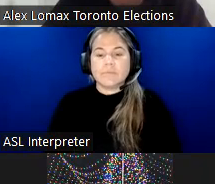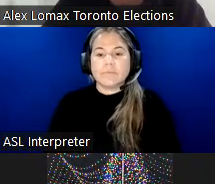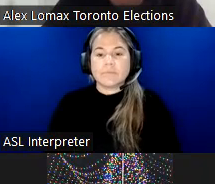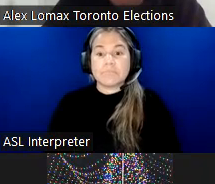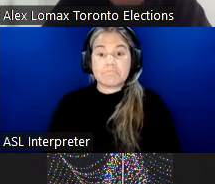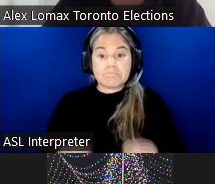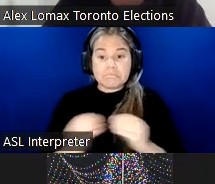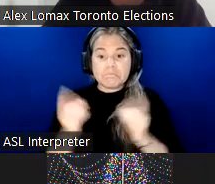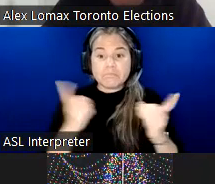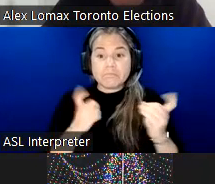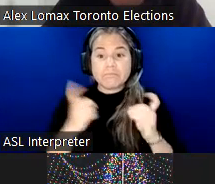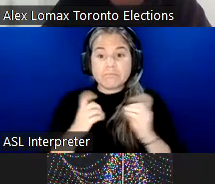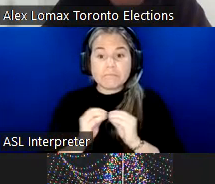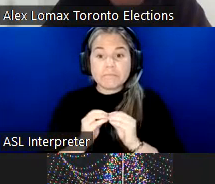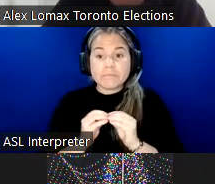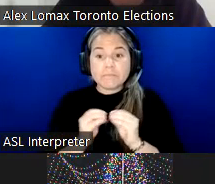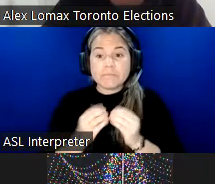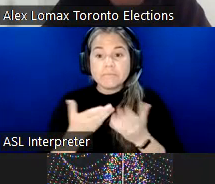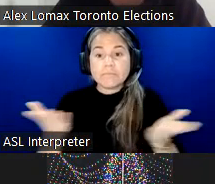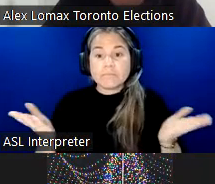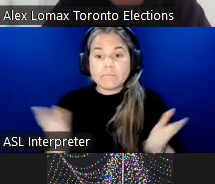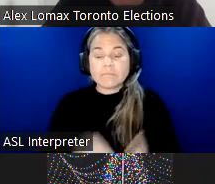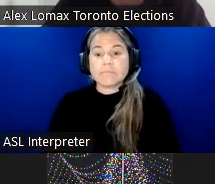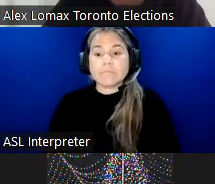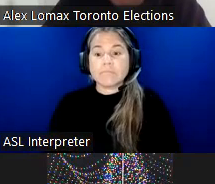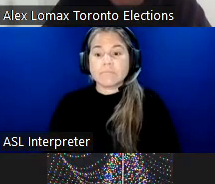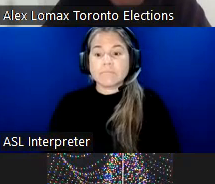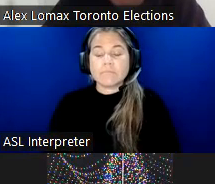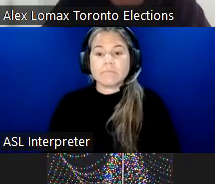Any other questions coming from the audience?